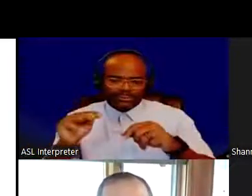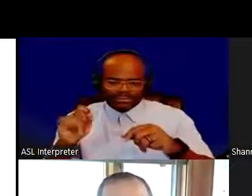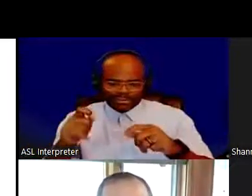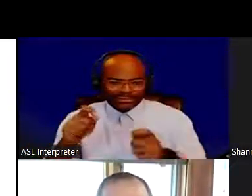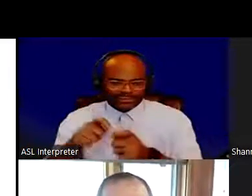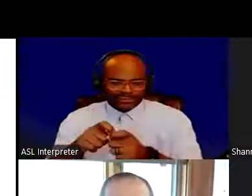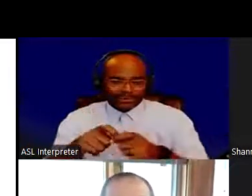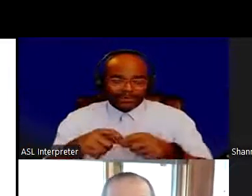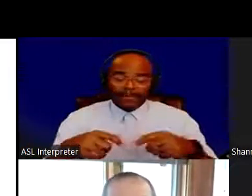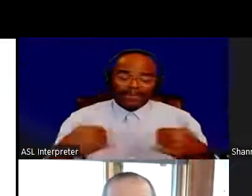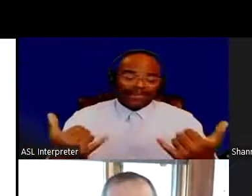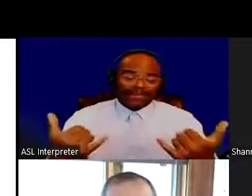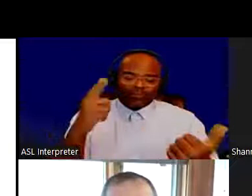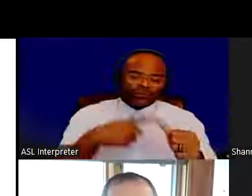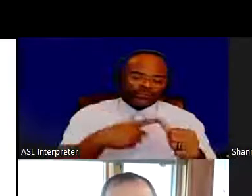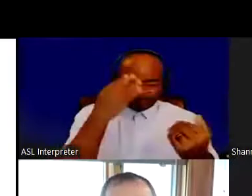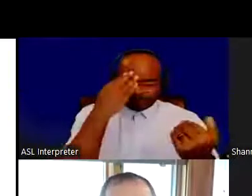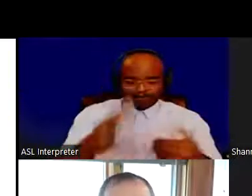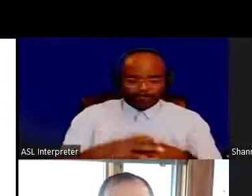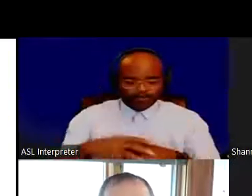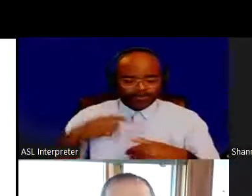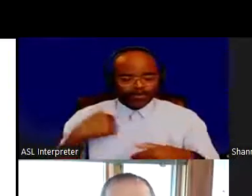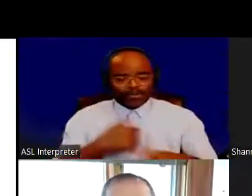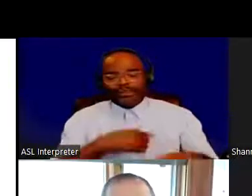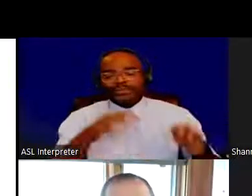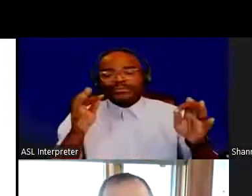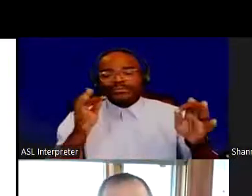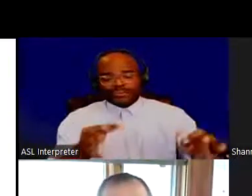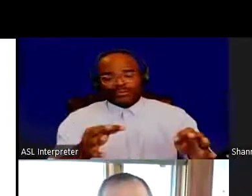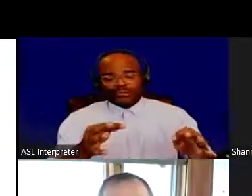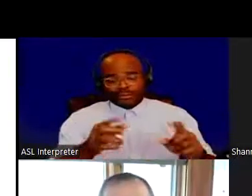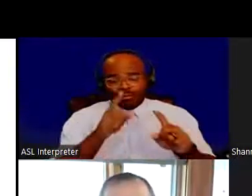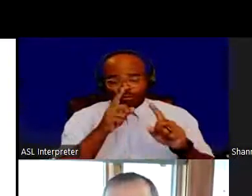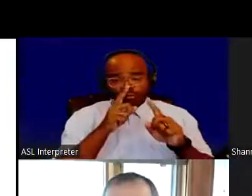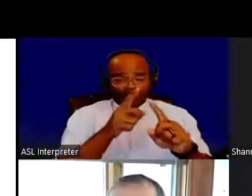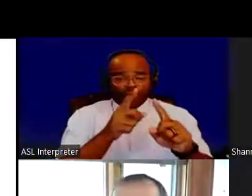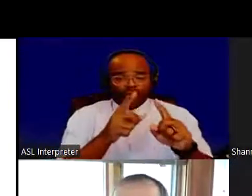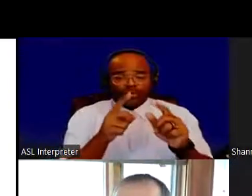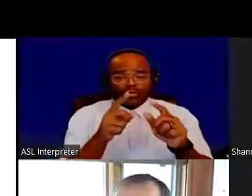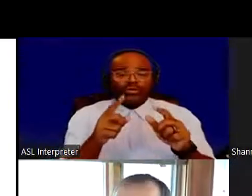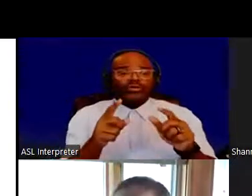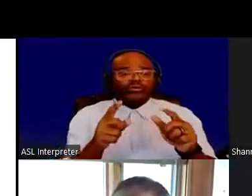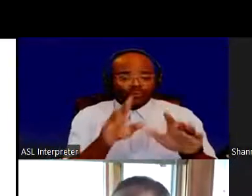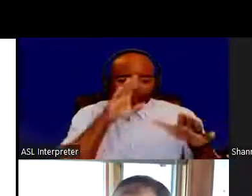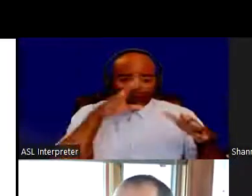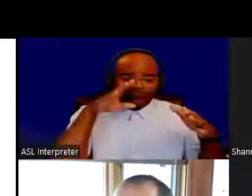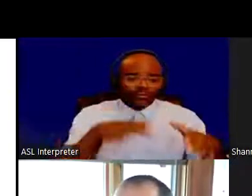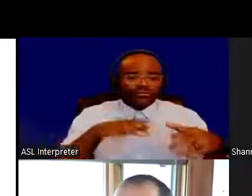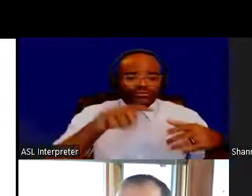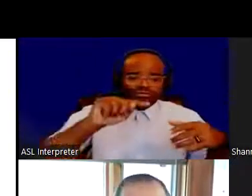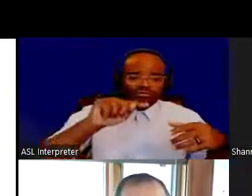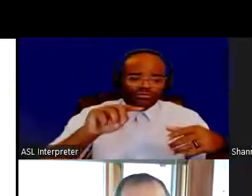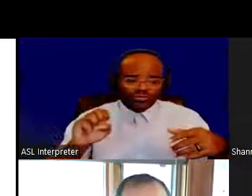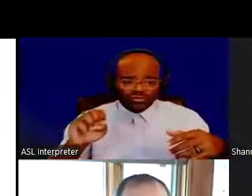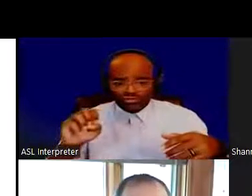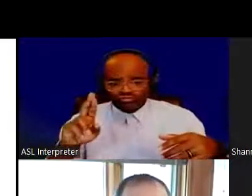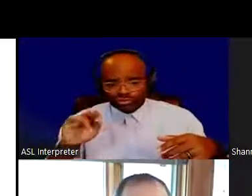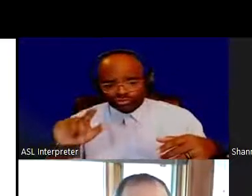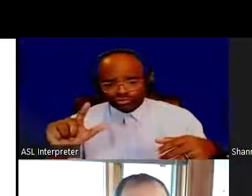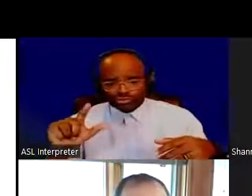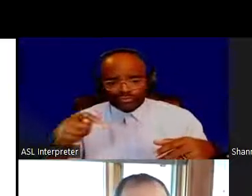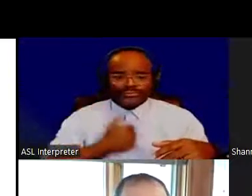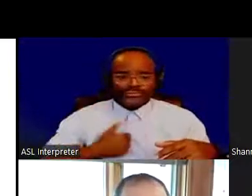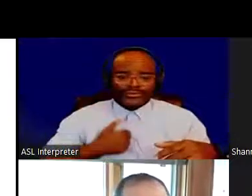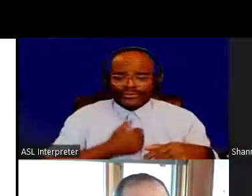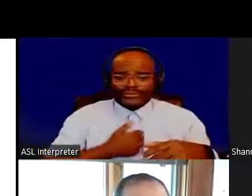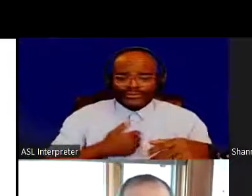stage, we decided that our target audience was going to be terrestrial wildlife managers. So sorry